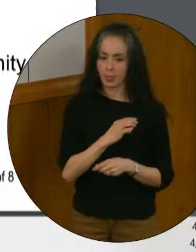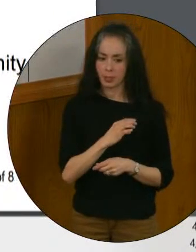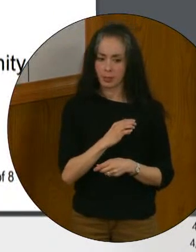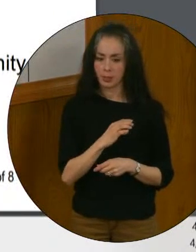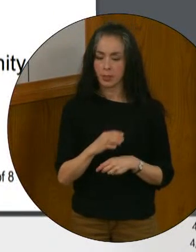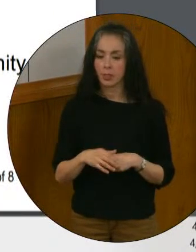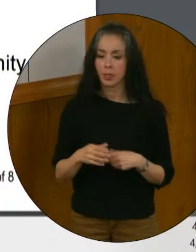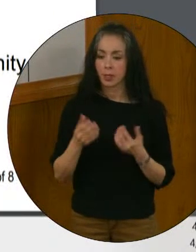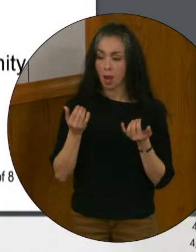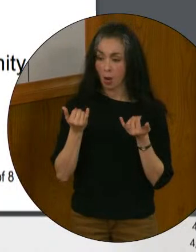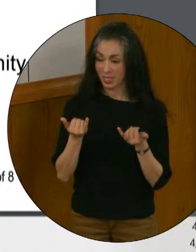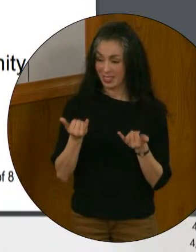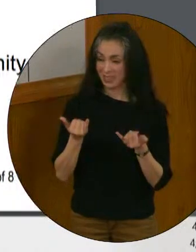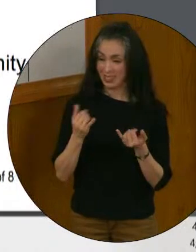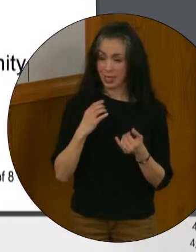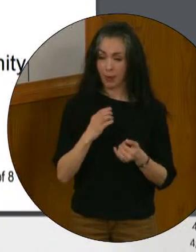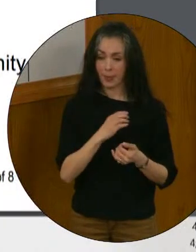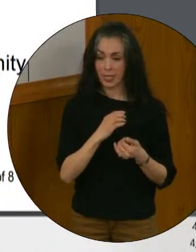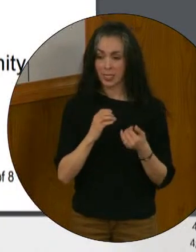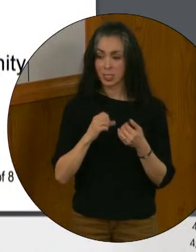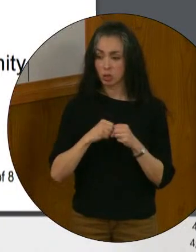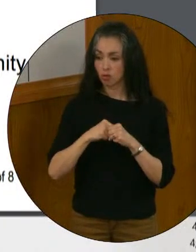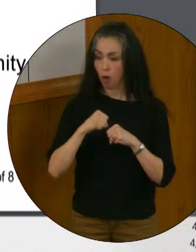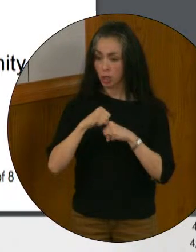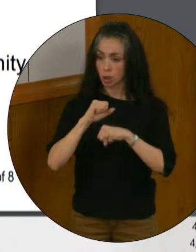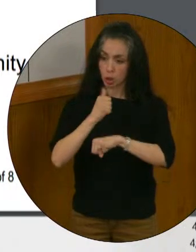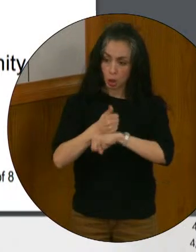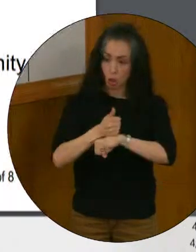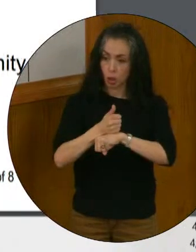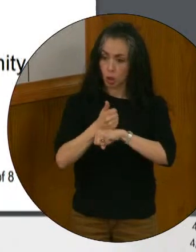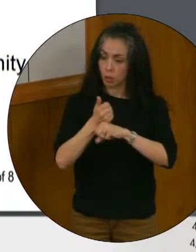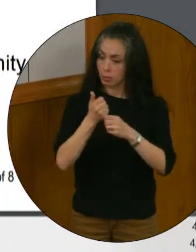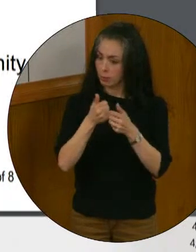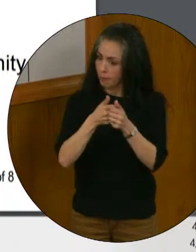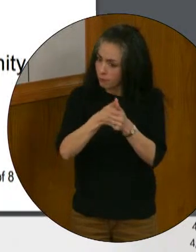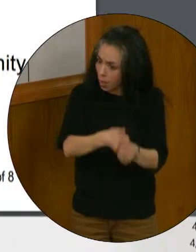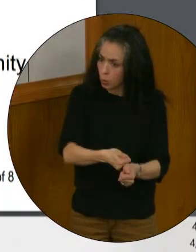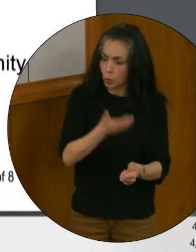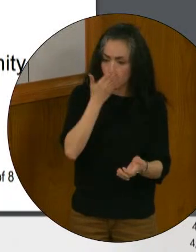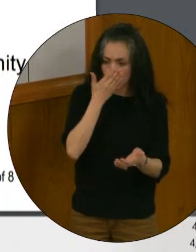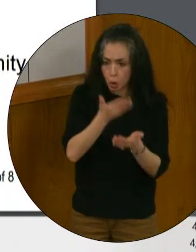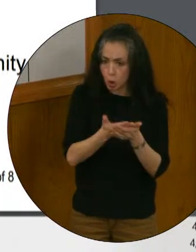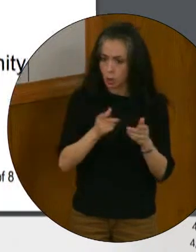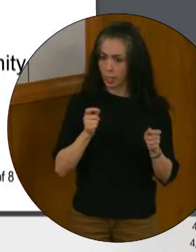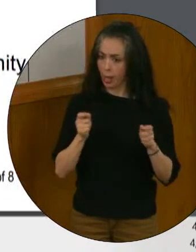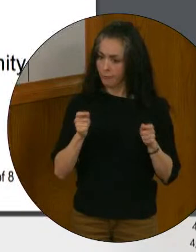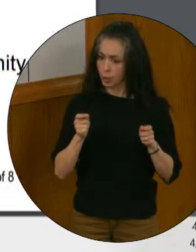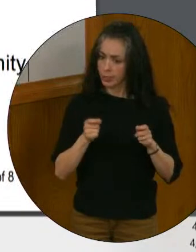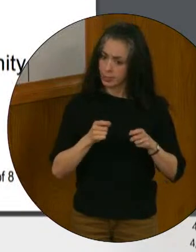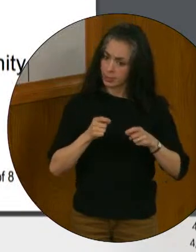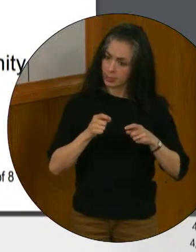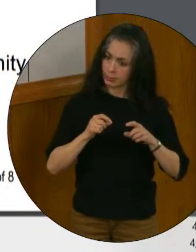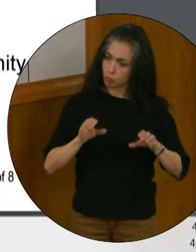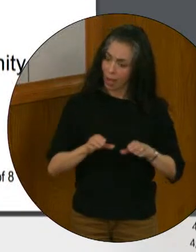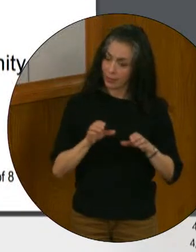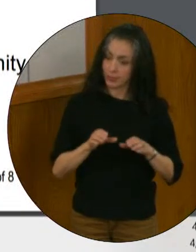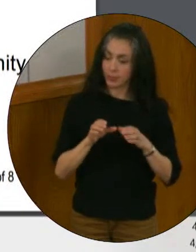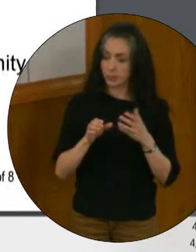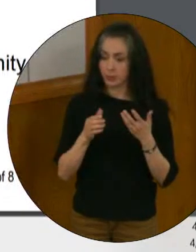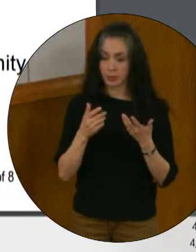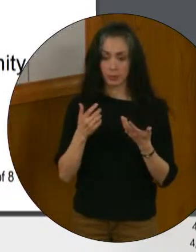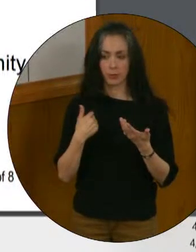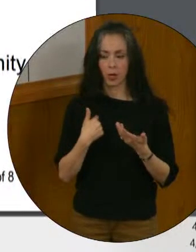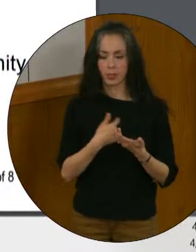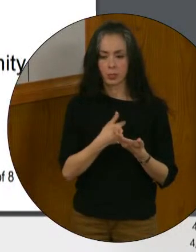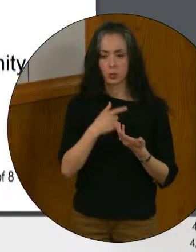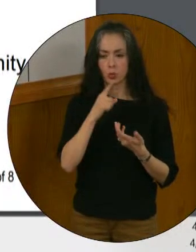our existing committee structure based on good governance practices, right? For us, again, in an effort to be,